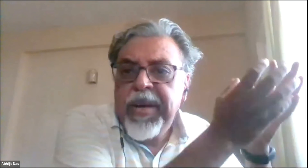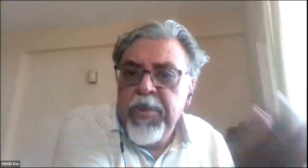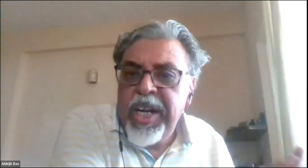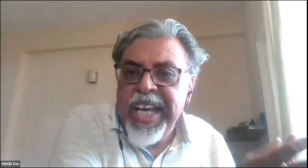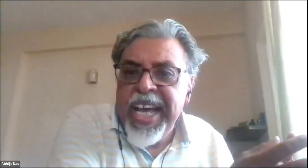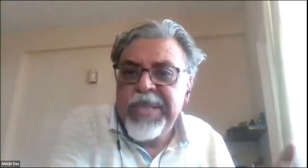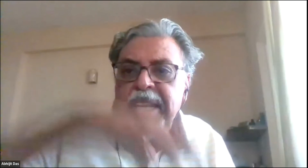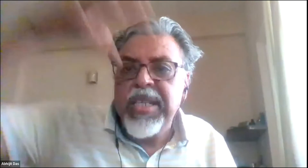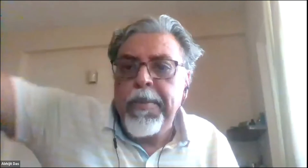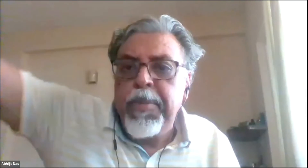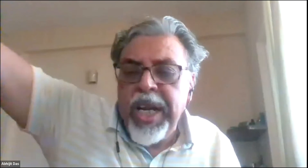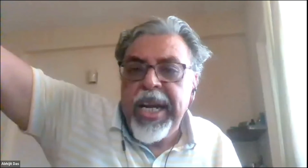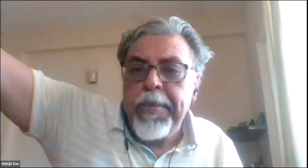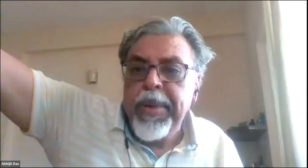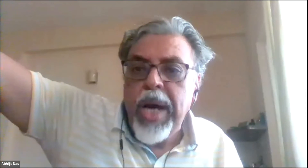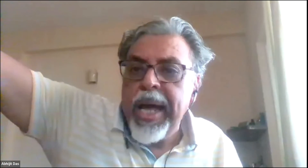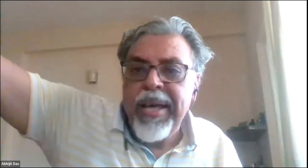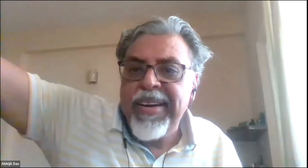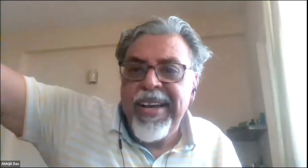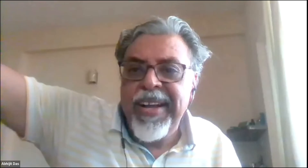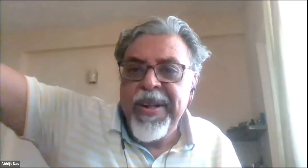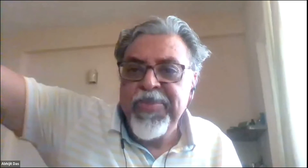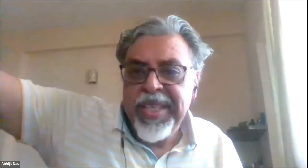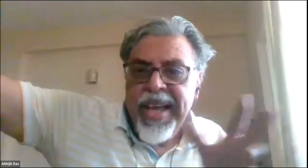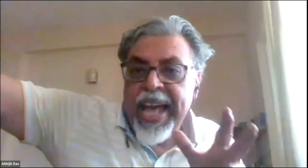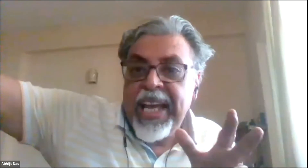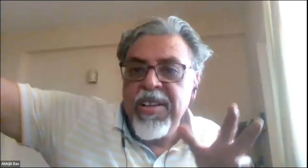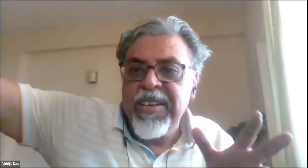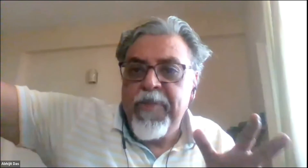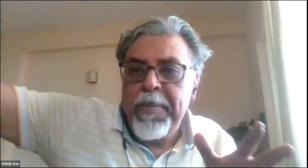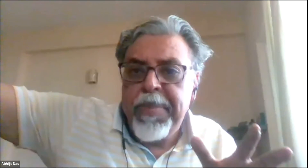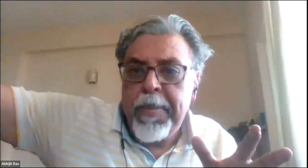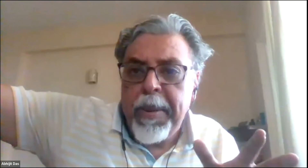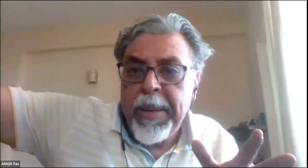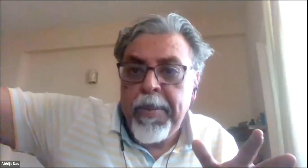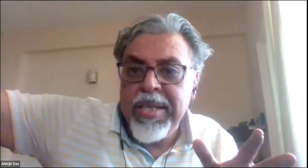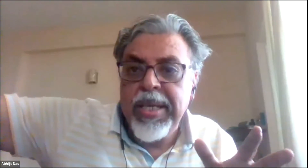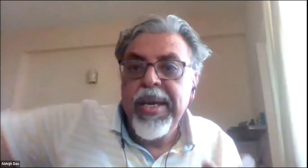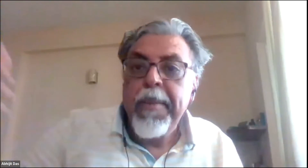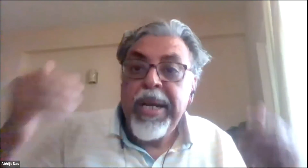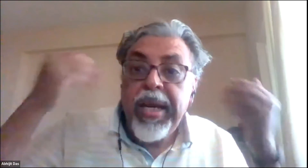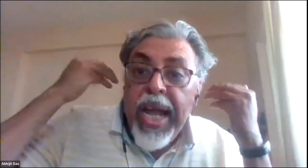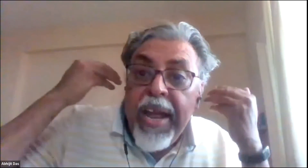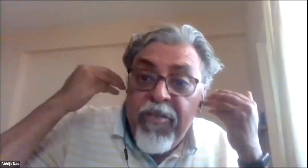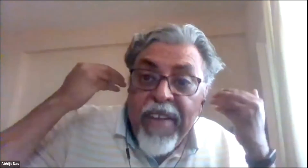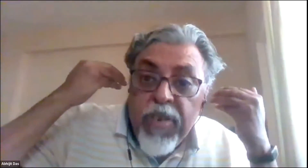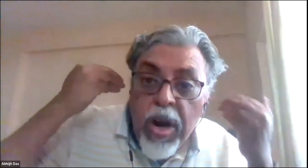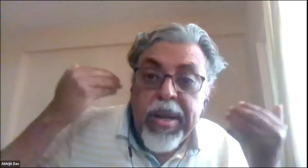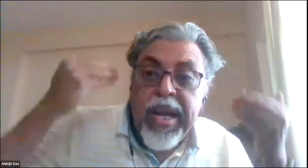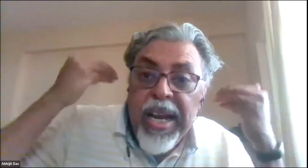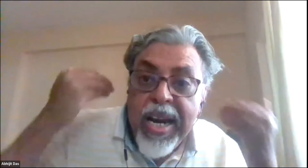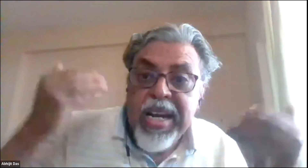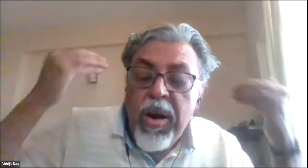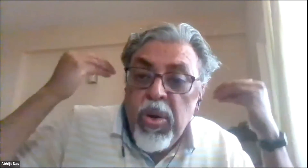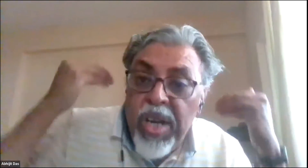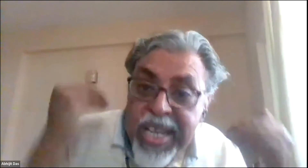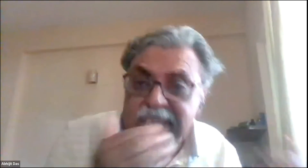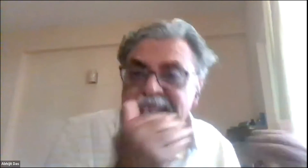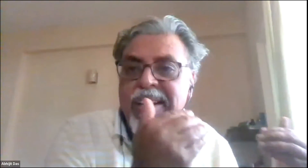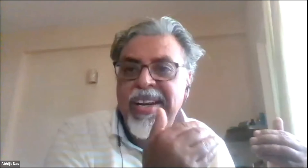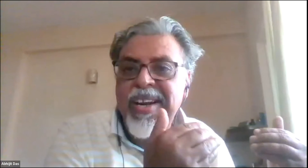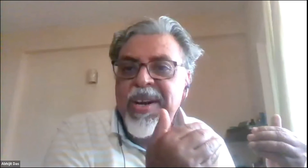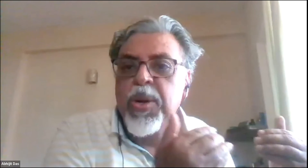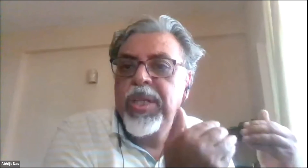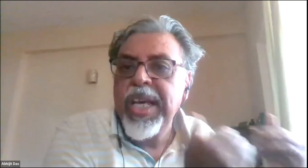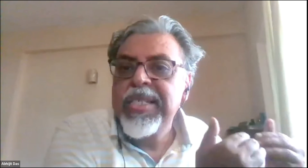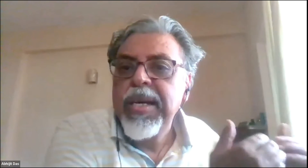of community experience and putting it up into higher echelons of public policy. But if we have not learned how to